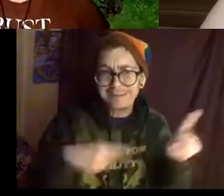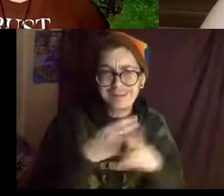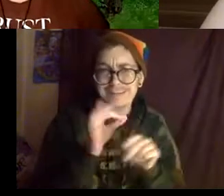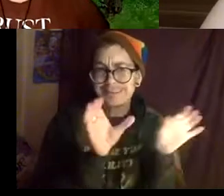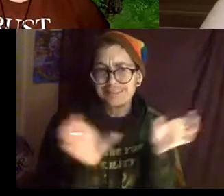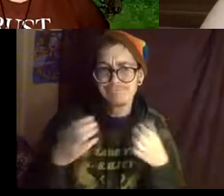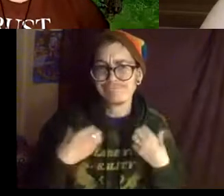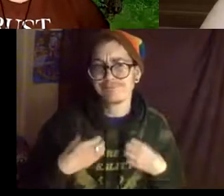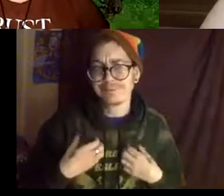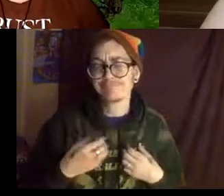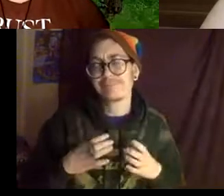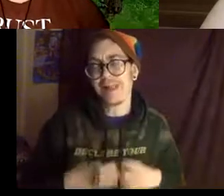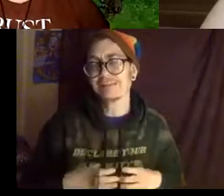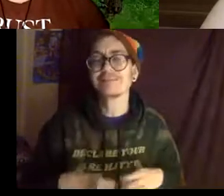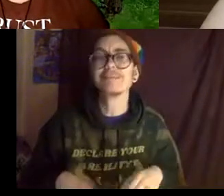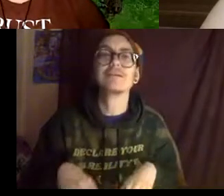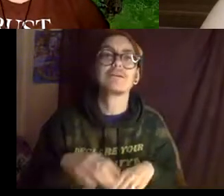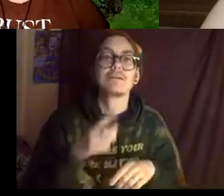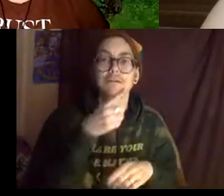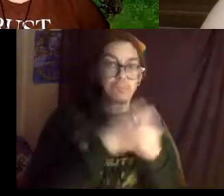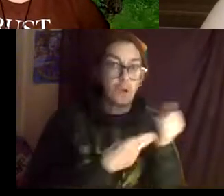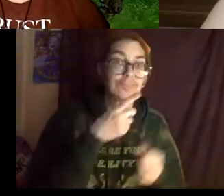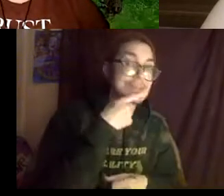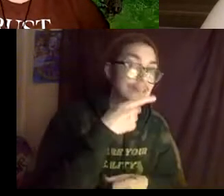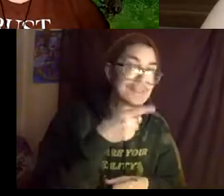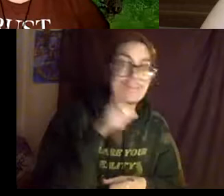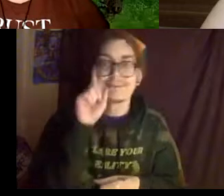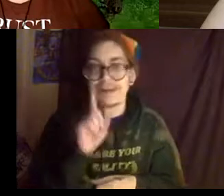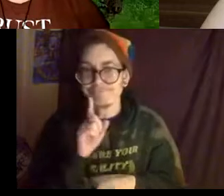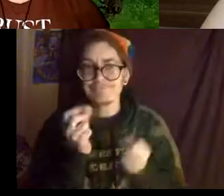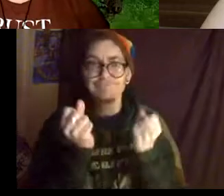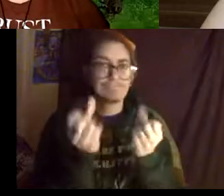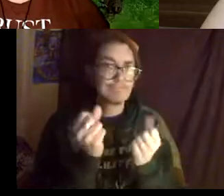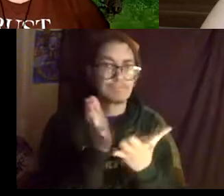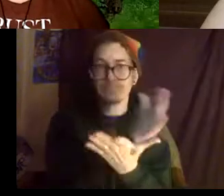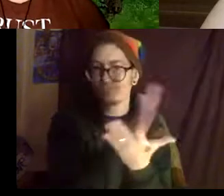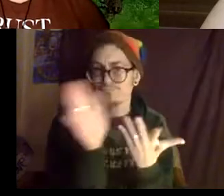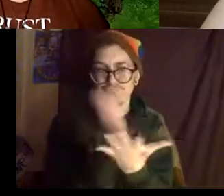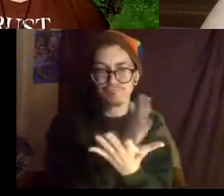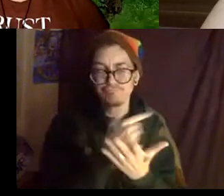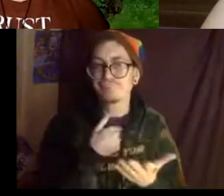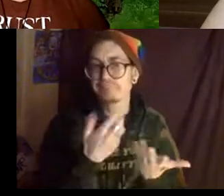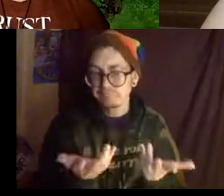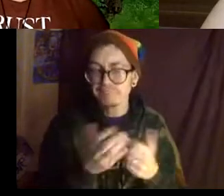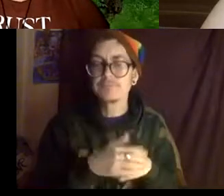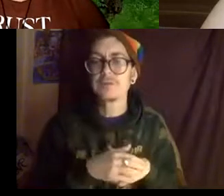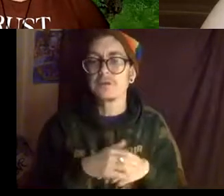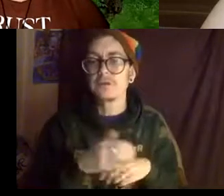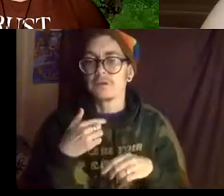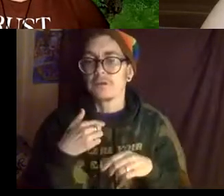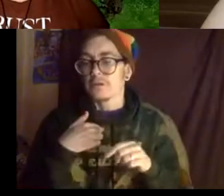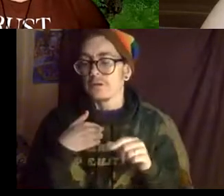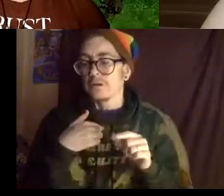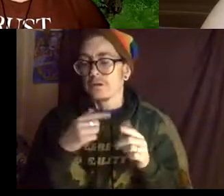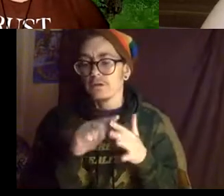But again, I'm happy to work with all different clients from all different backgrounds. I work with hearing and deaf clients.